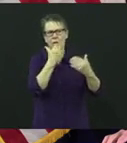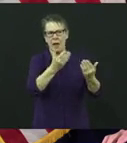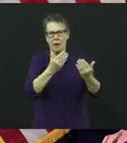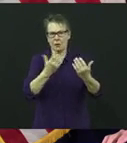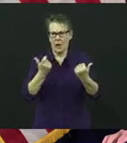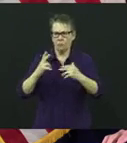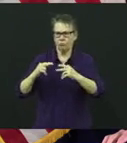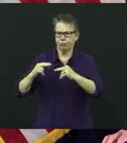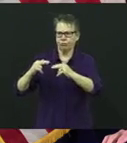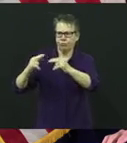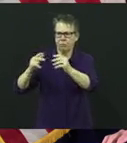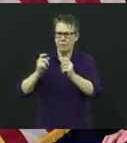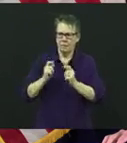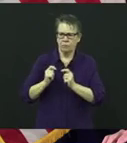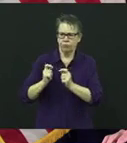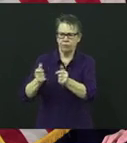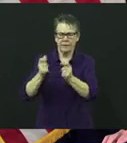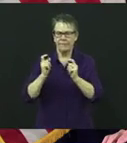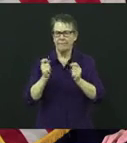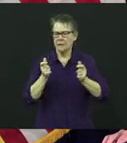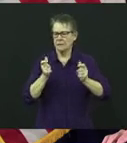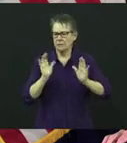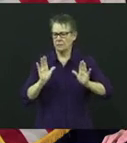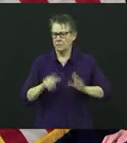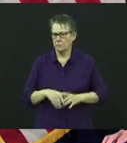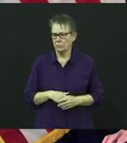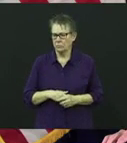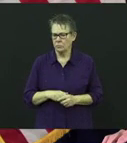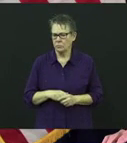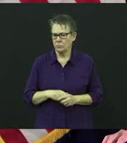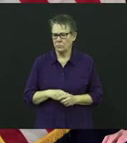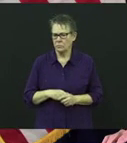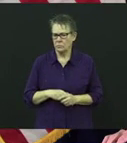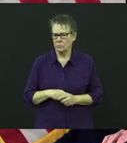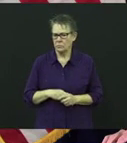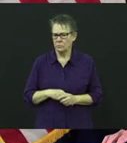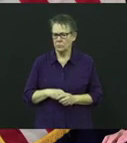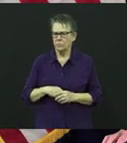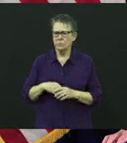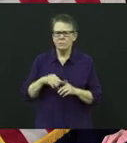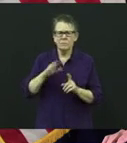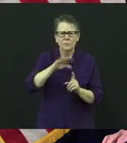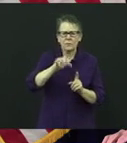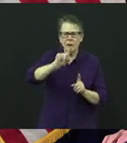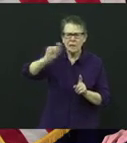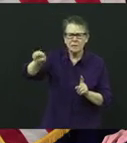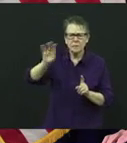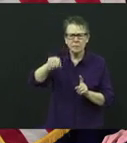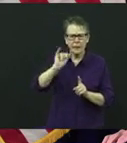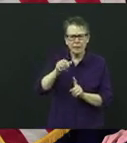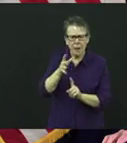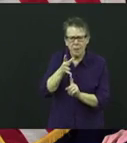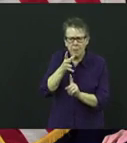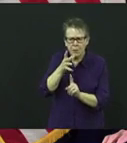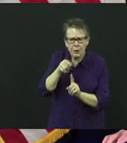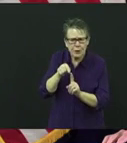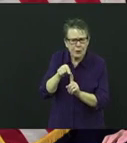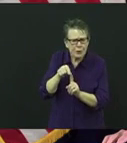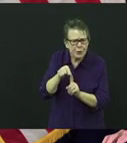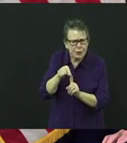with this particular person. I got involved personally last evening, and I'll just leave it there that, God